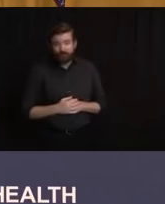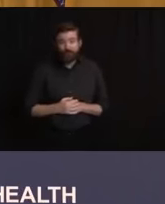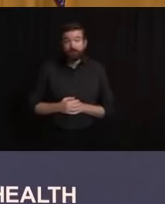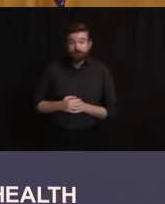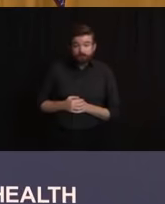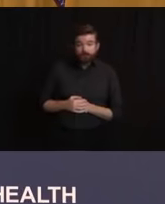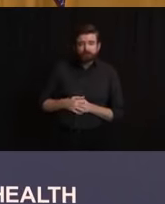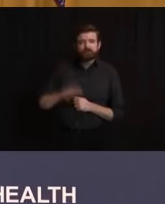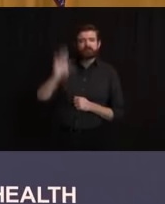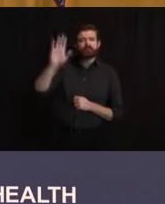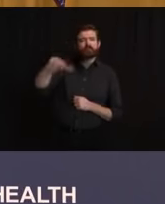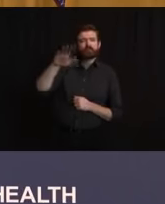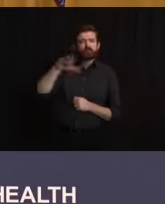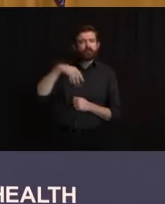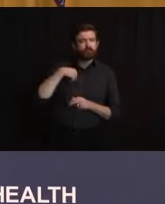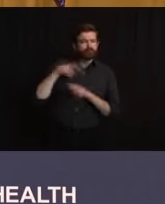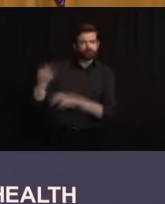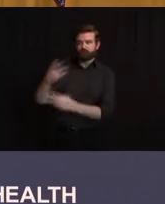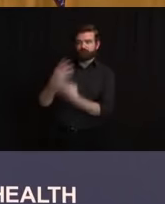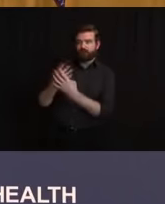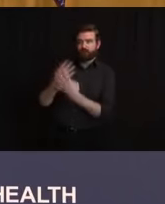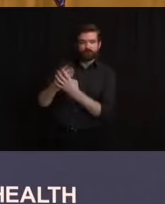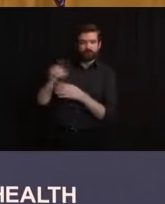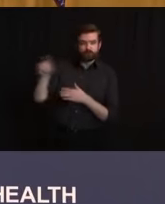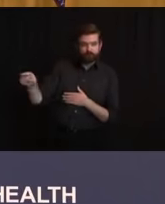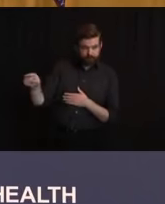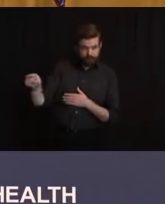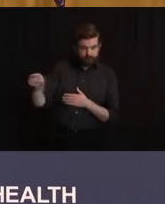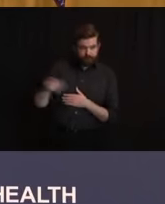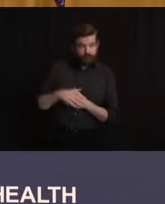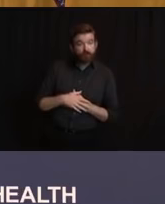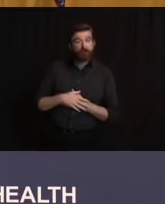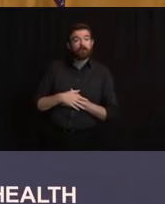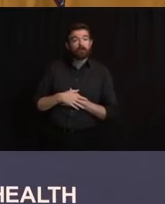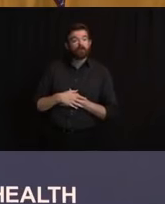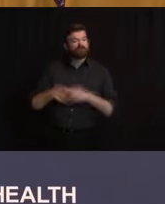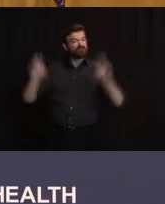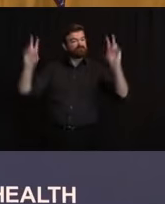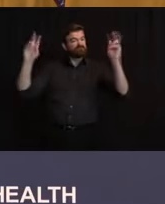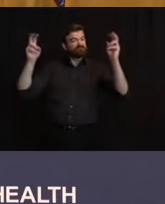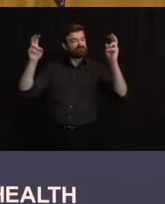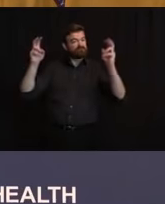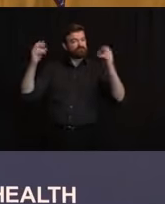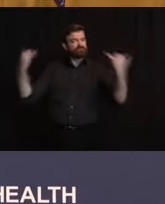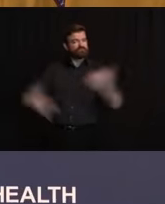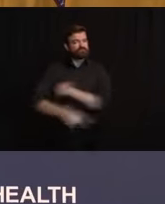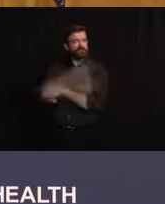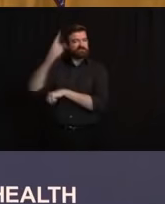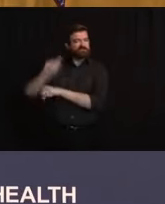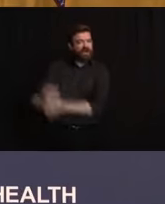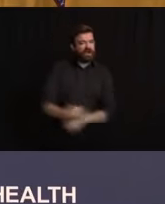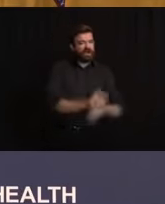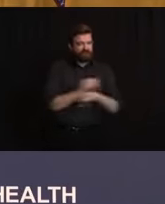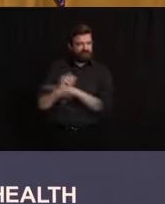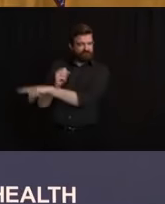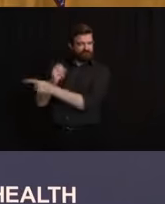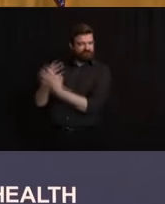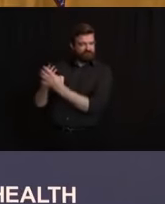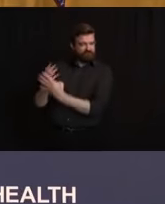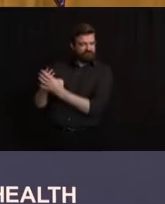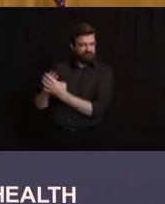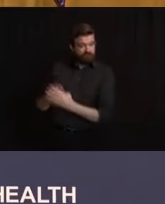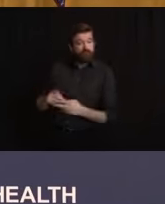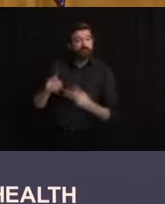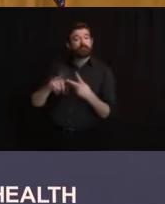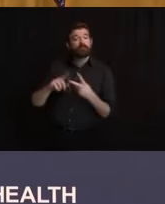jails and prisons as a form of modern-day slavery? And with regard to the AG's directive adding